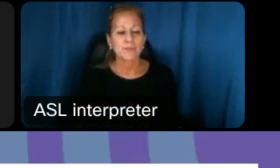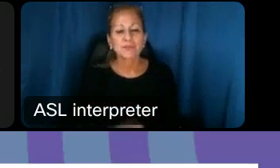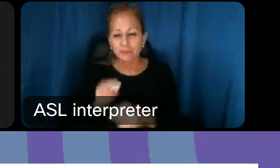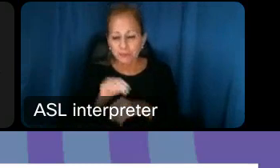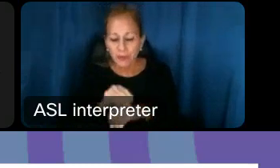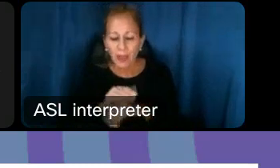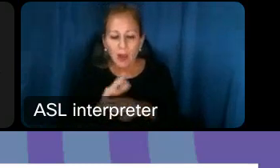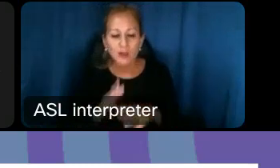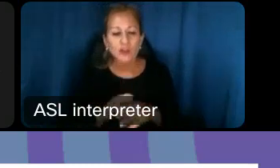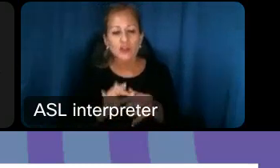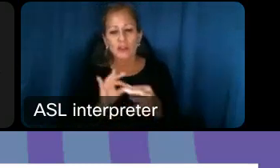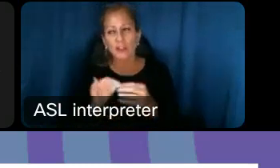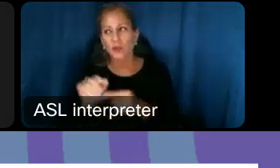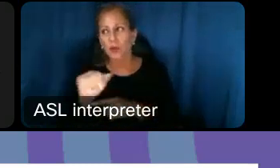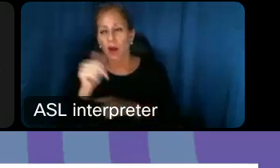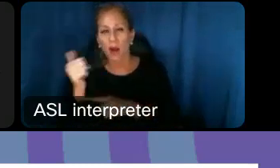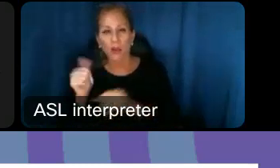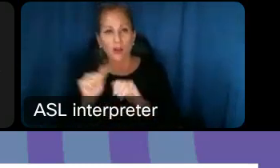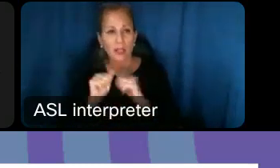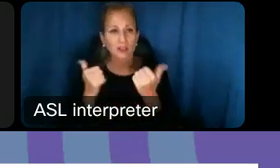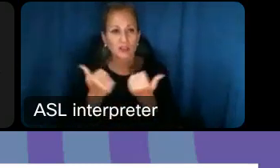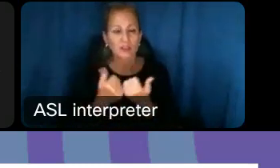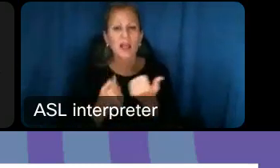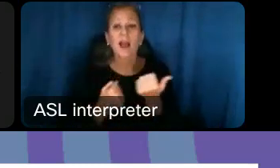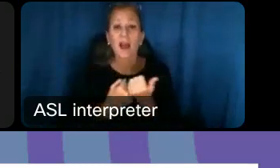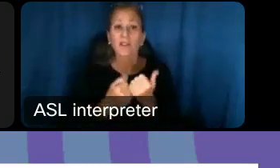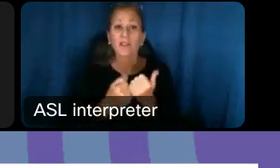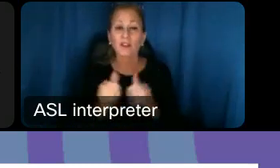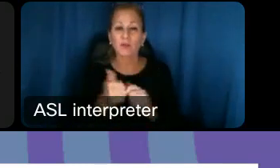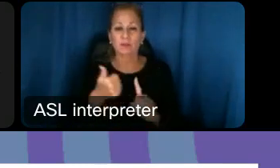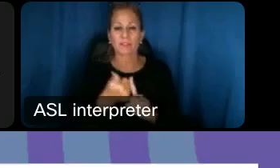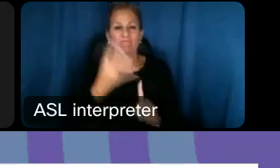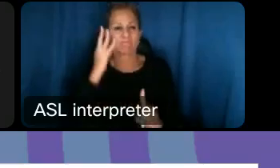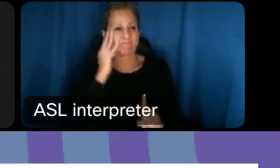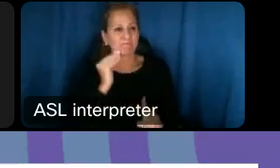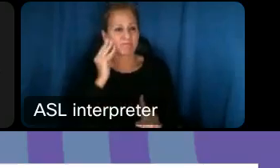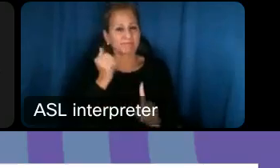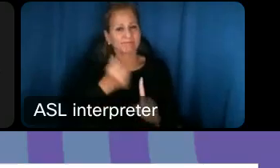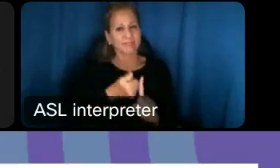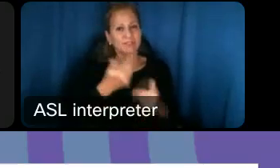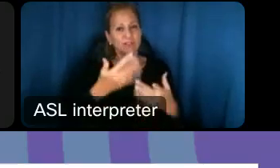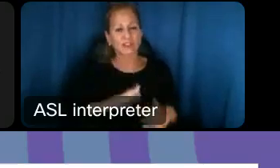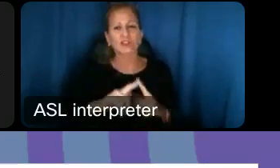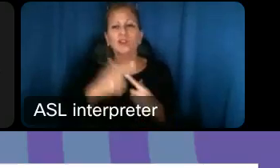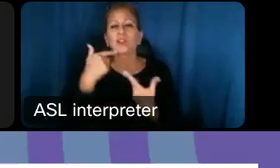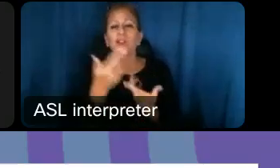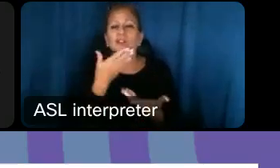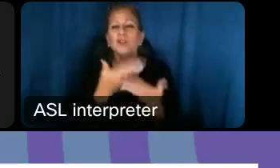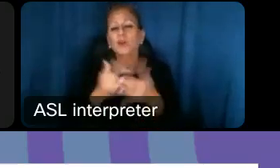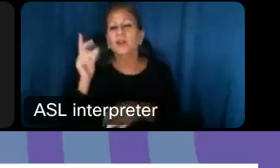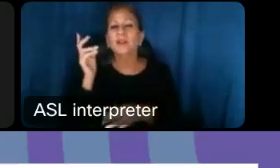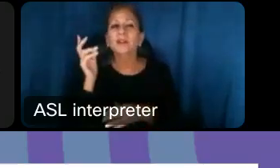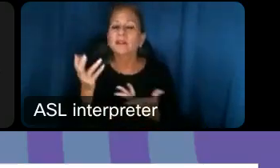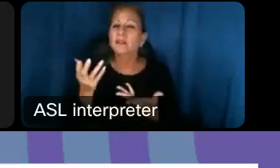counselors, relationships with other agencies, advocates with lived experience. So it's great to hear that